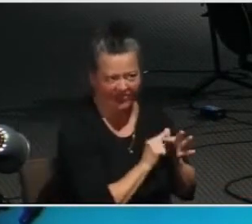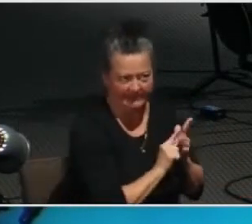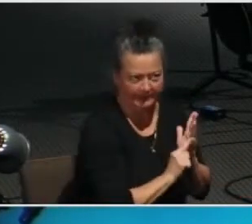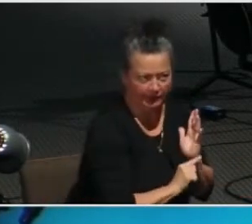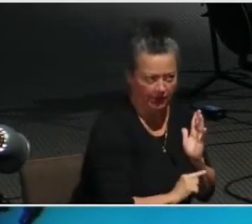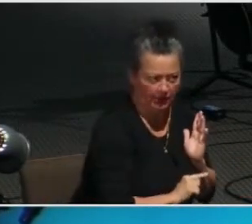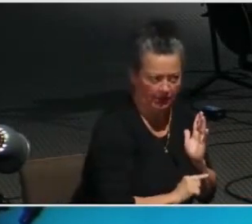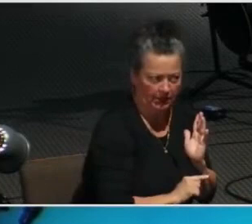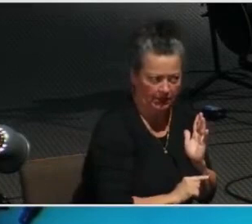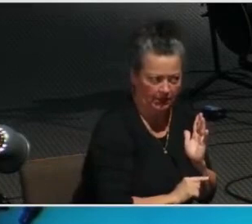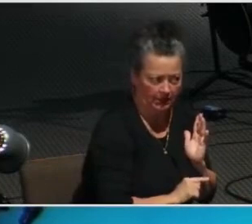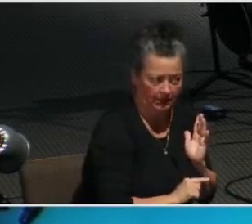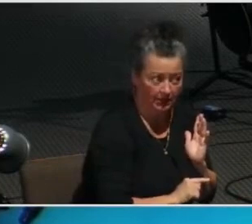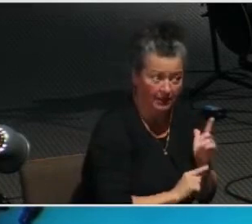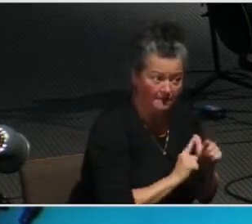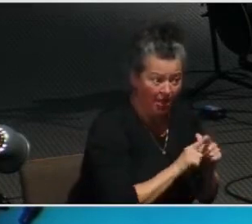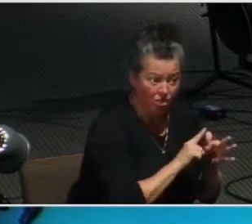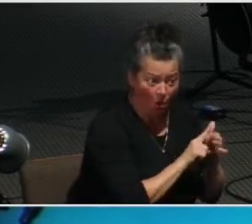And neither do we.